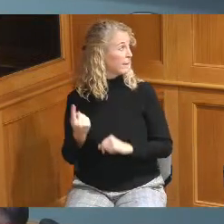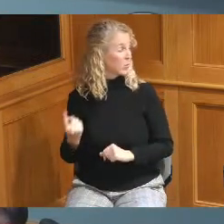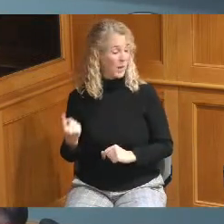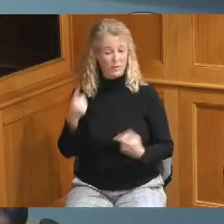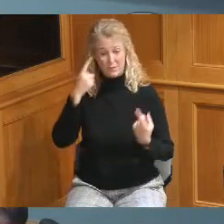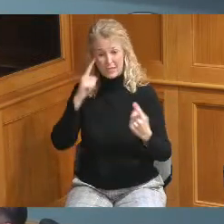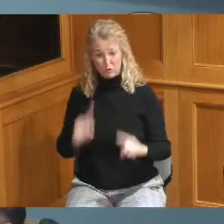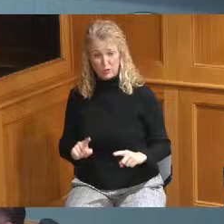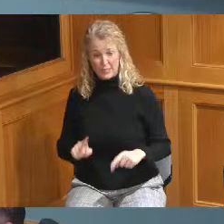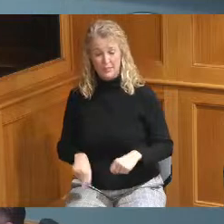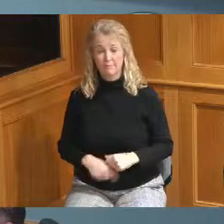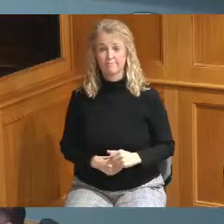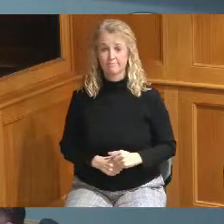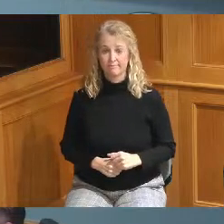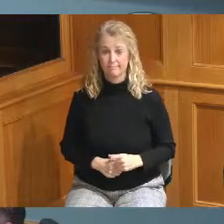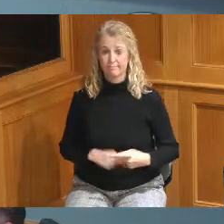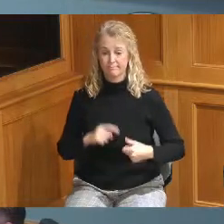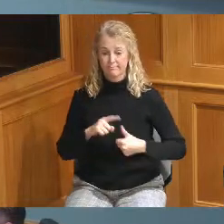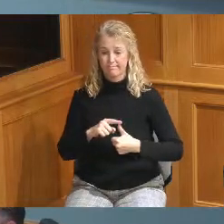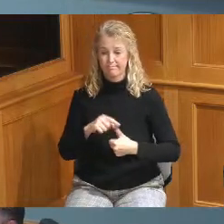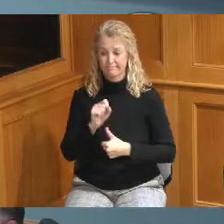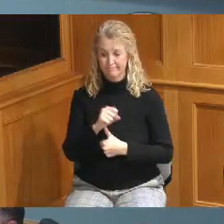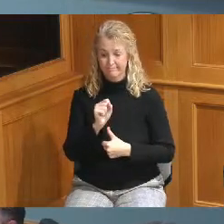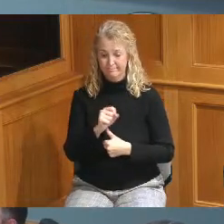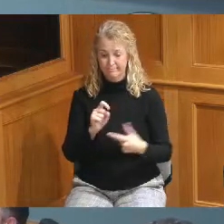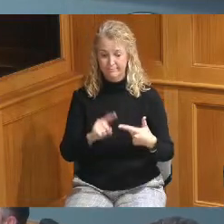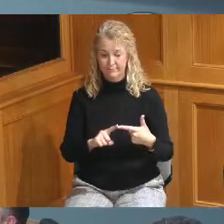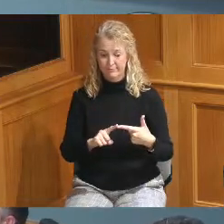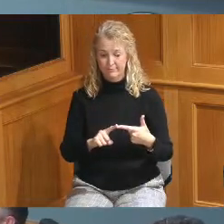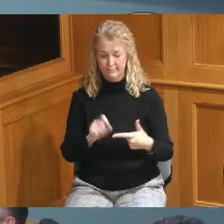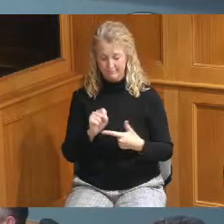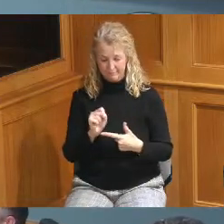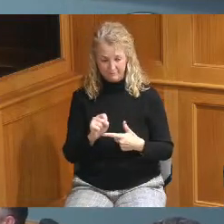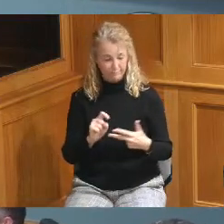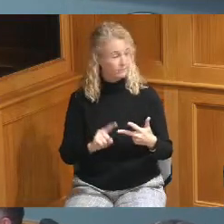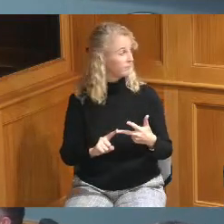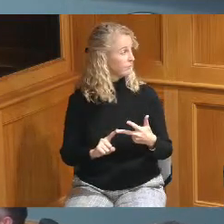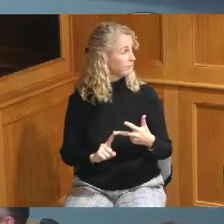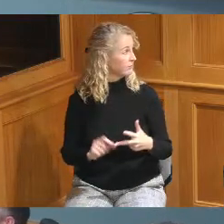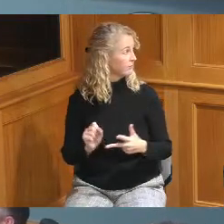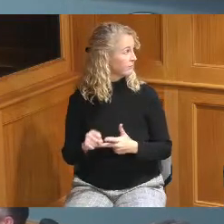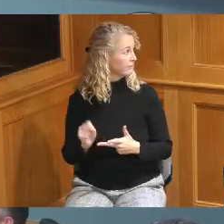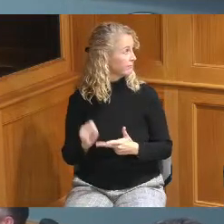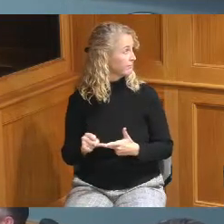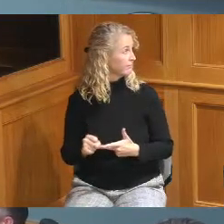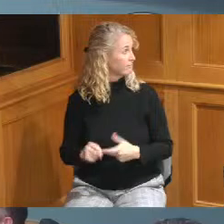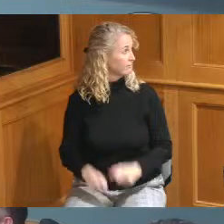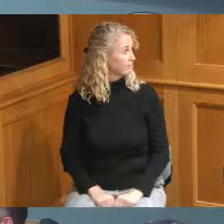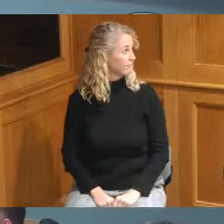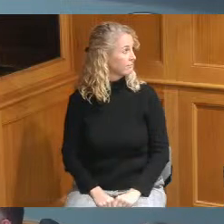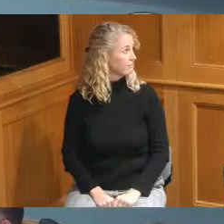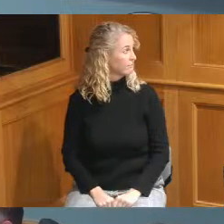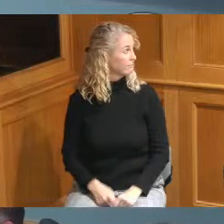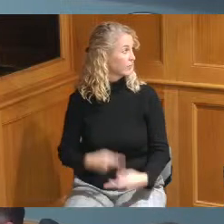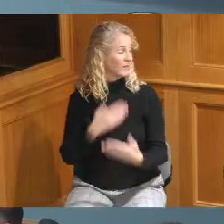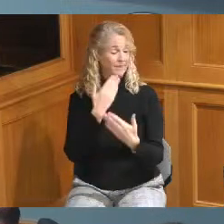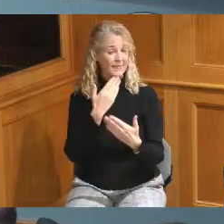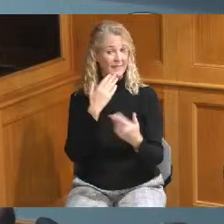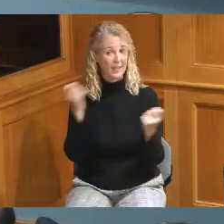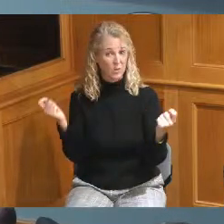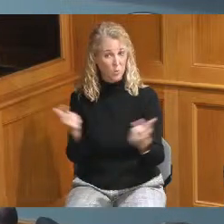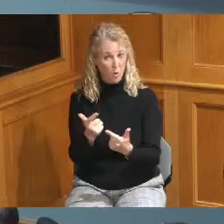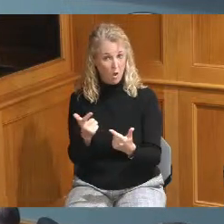Second. Commissioner Reese? Yes. Commissioner Dreehouse? Yes. Commissioner Summer Dumas? Yes. Thank you all,